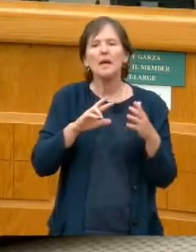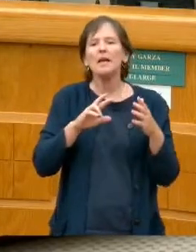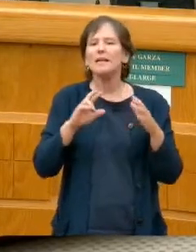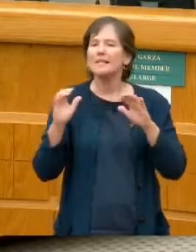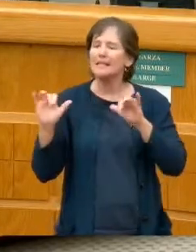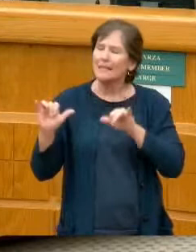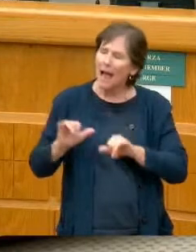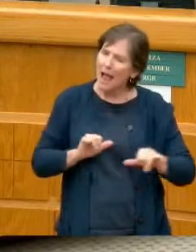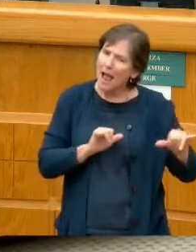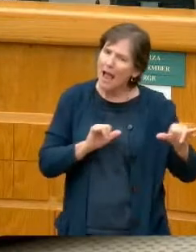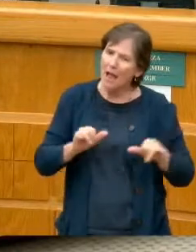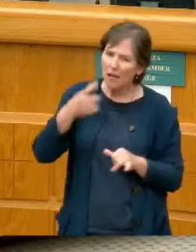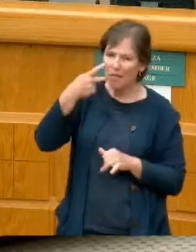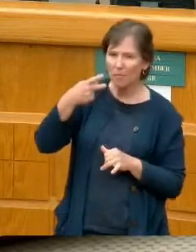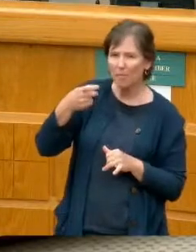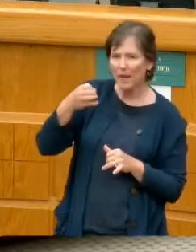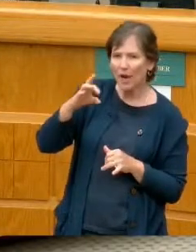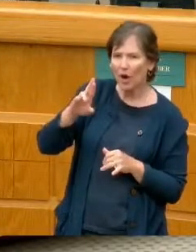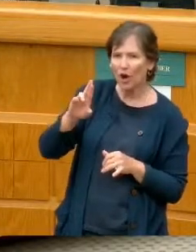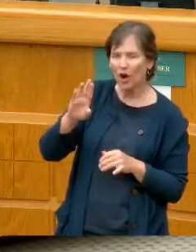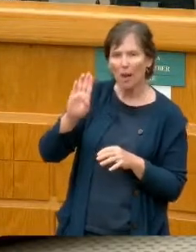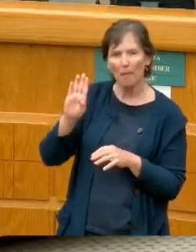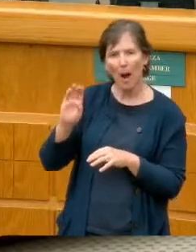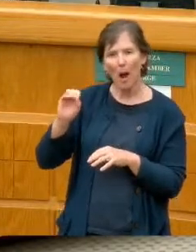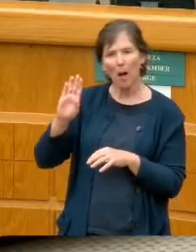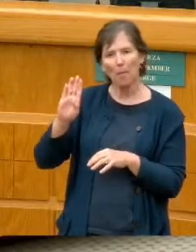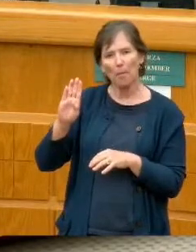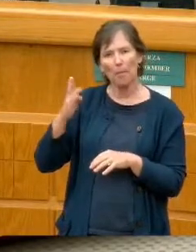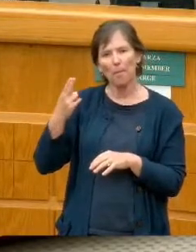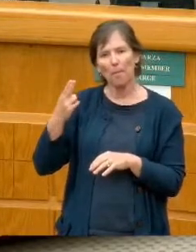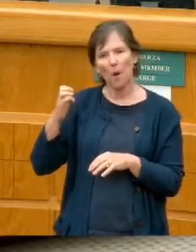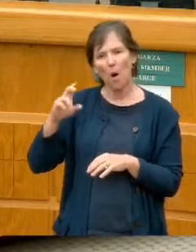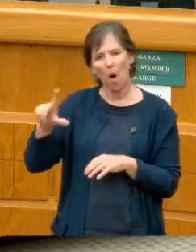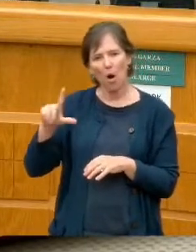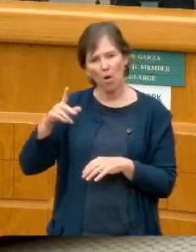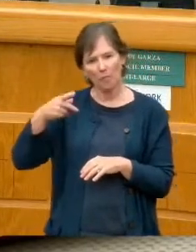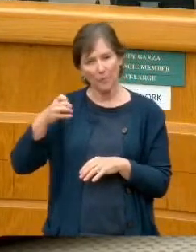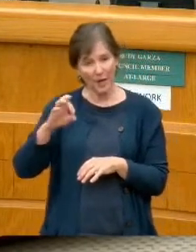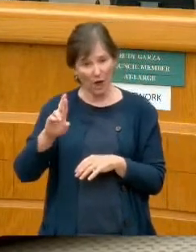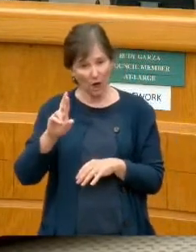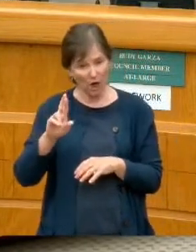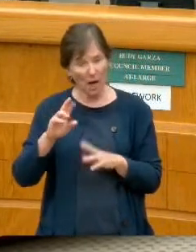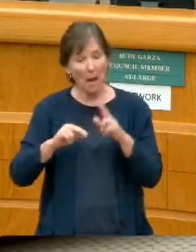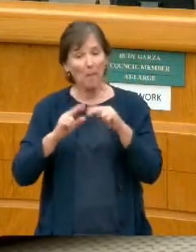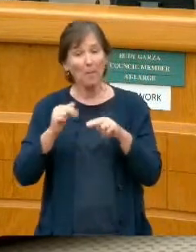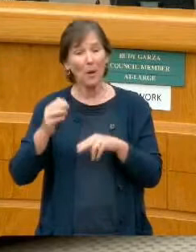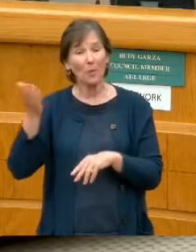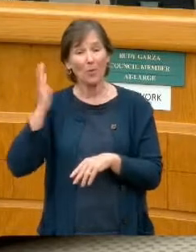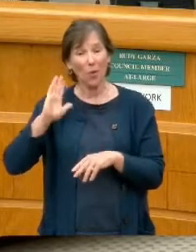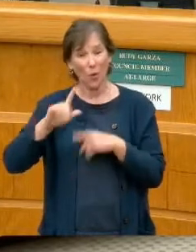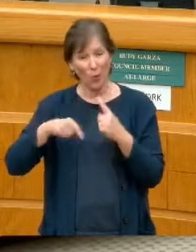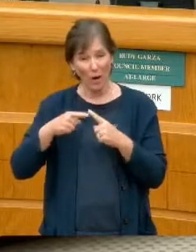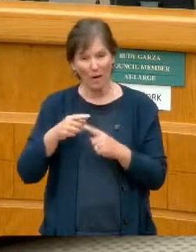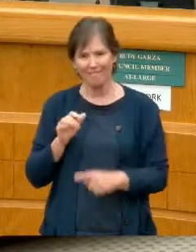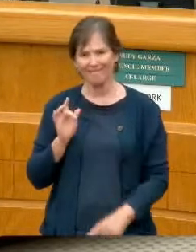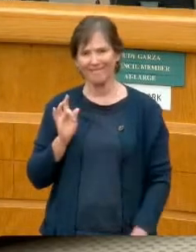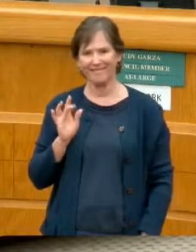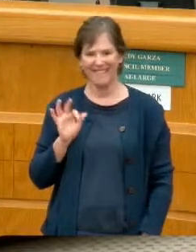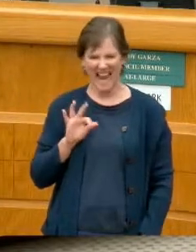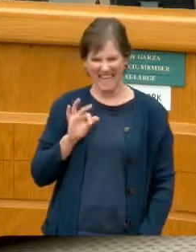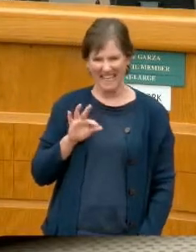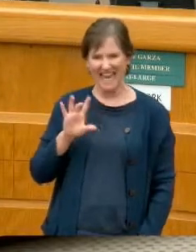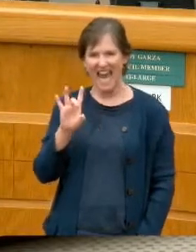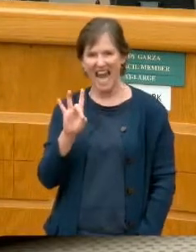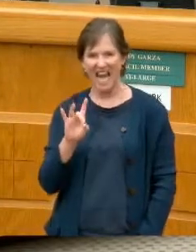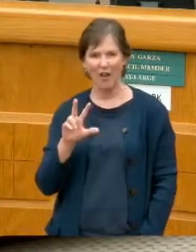the value of that 10-year-old car. And we have a 1983 pier, so we're going to be comparing it using